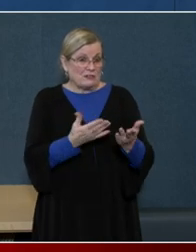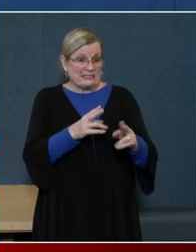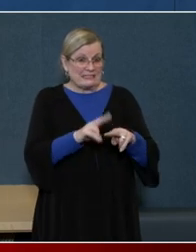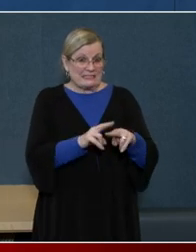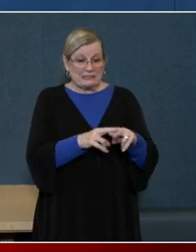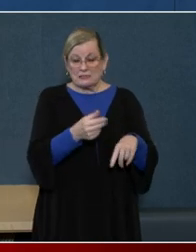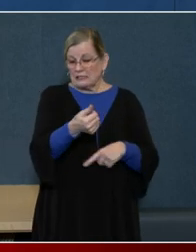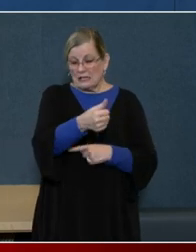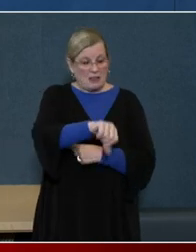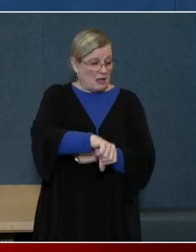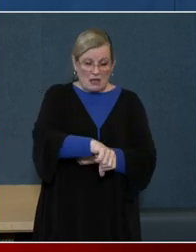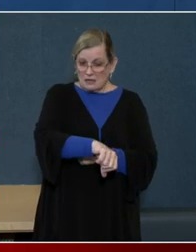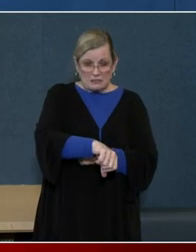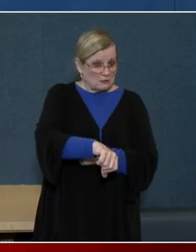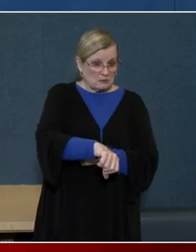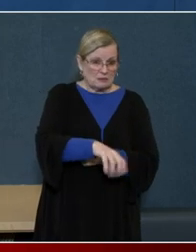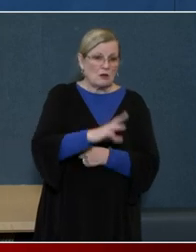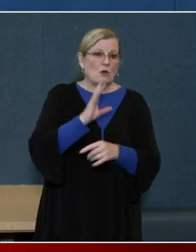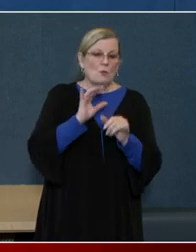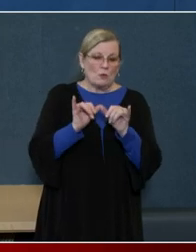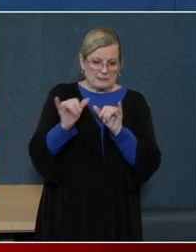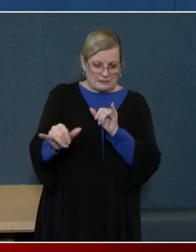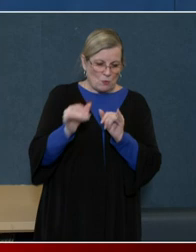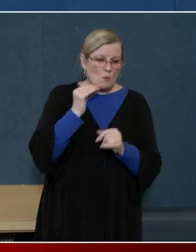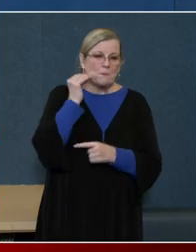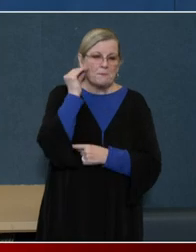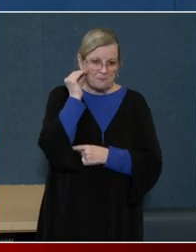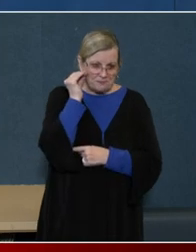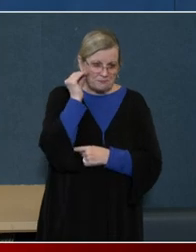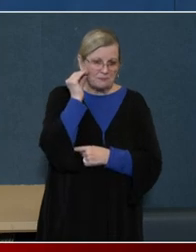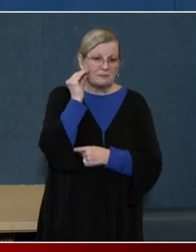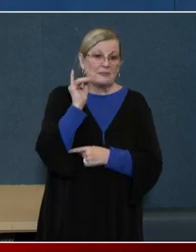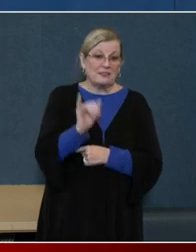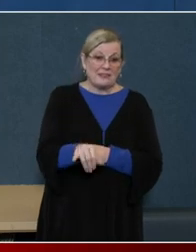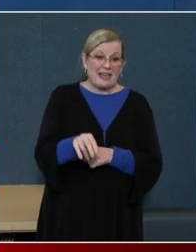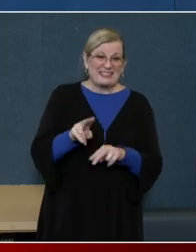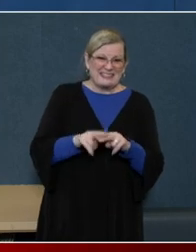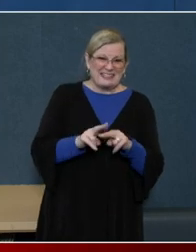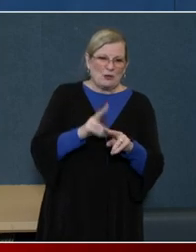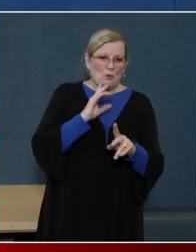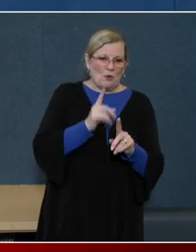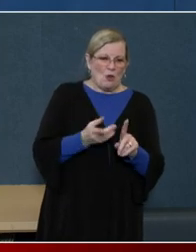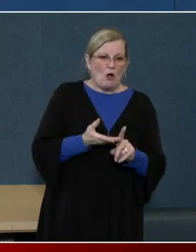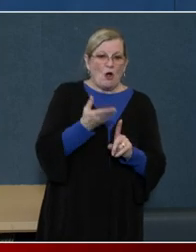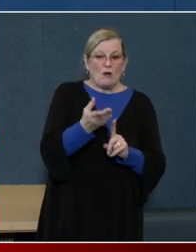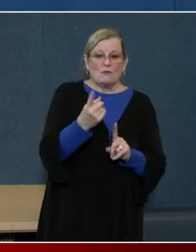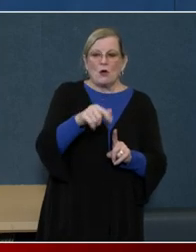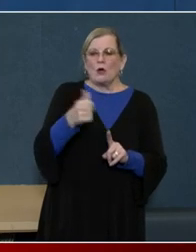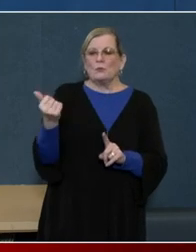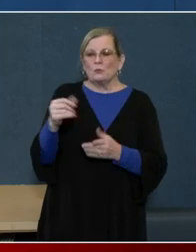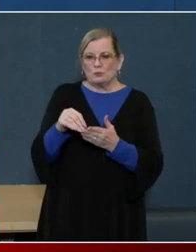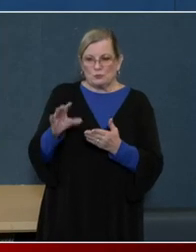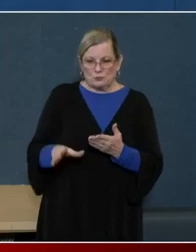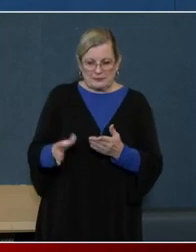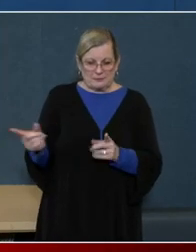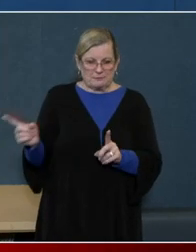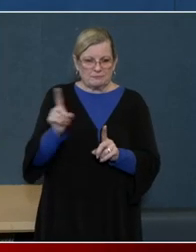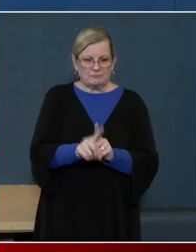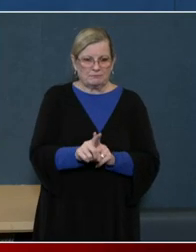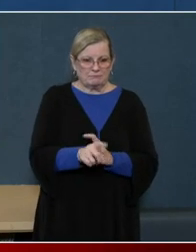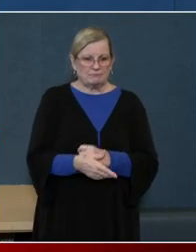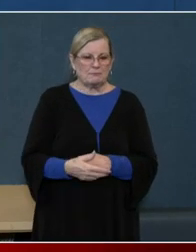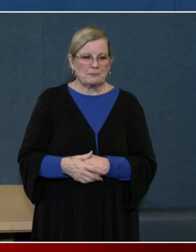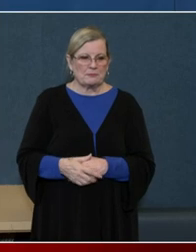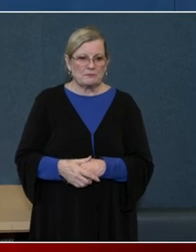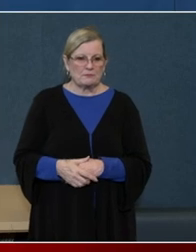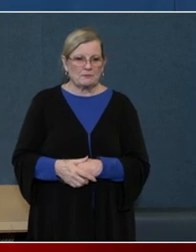will continue with learning at home, and that particular seat will be offered to another student. We today